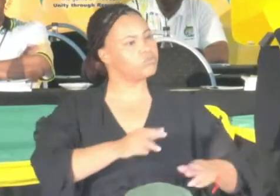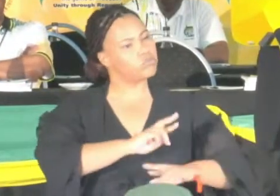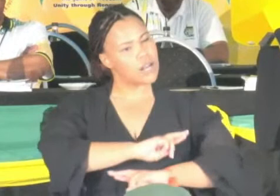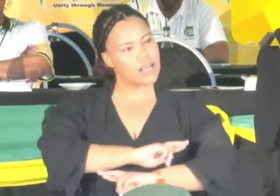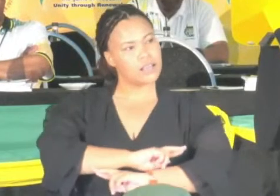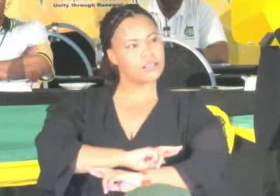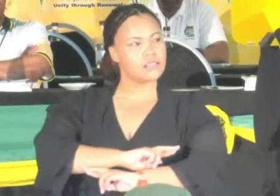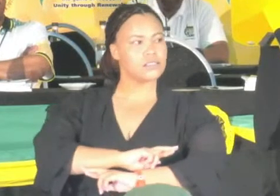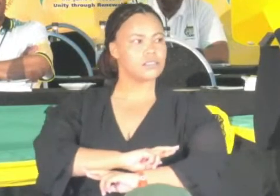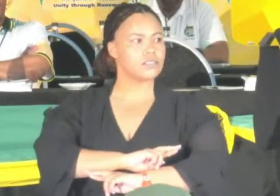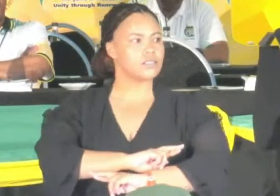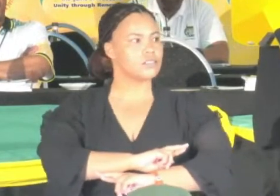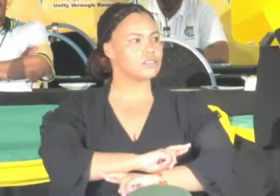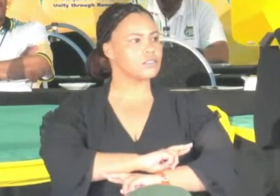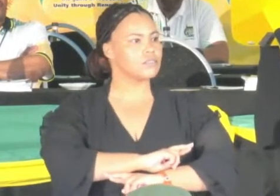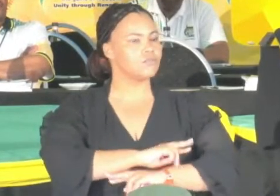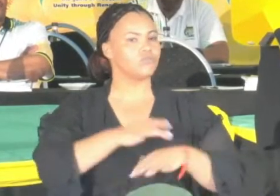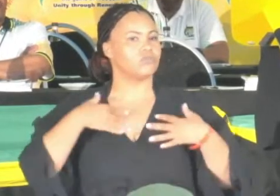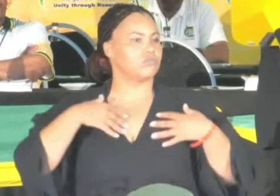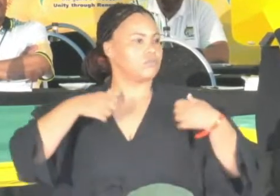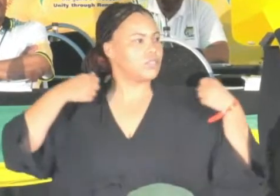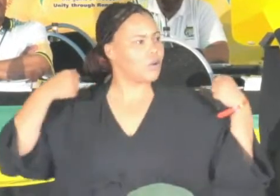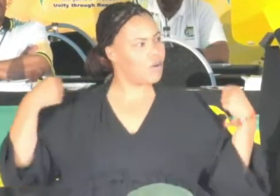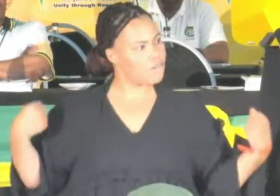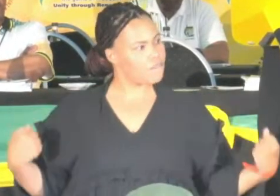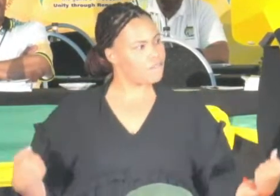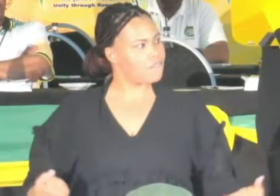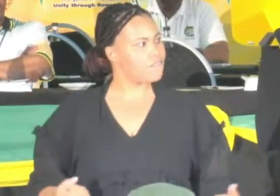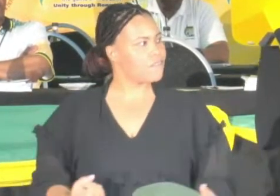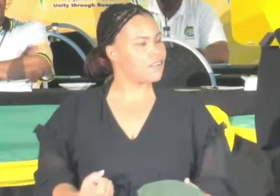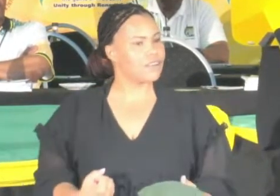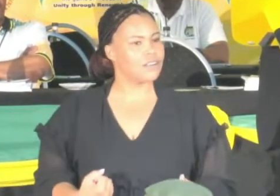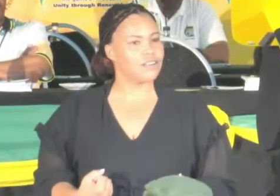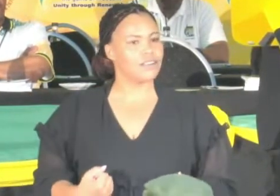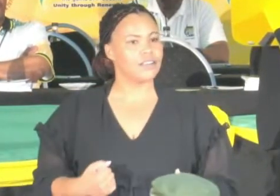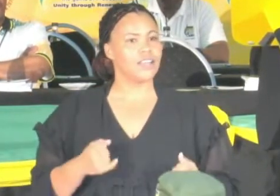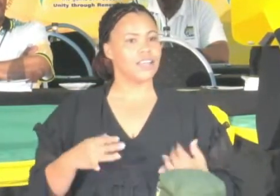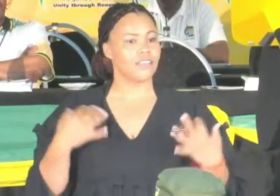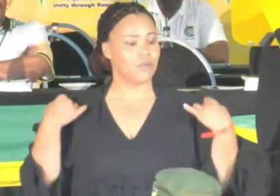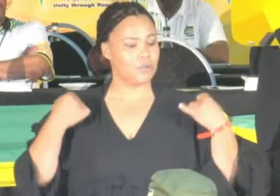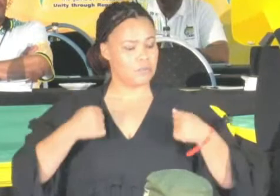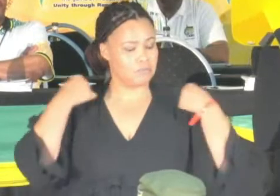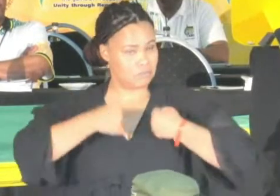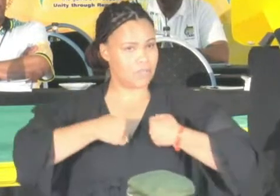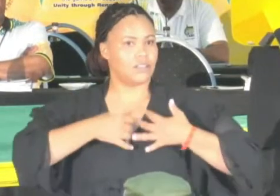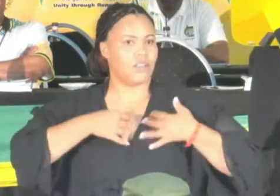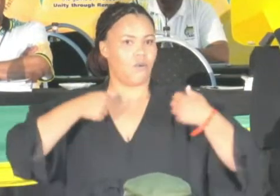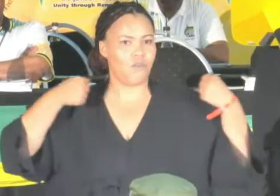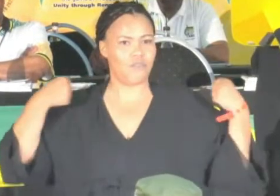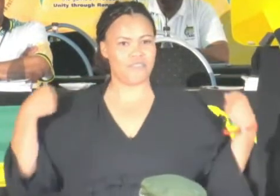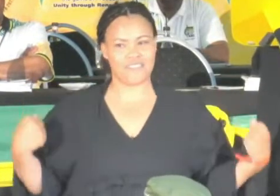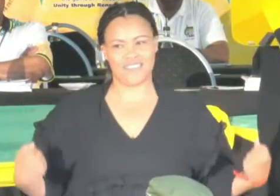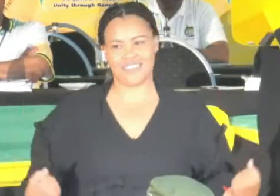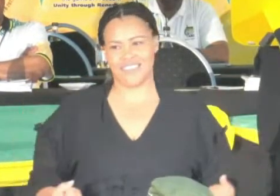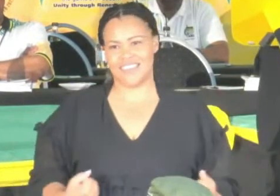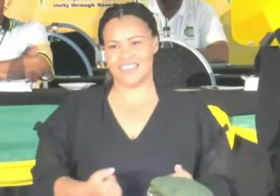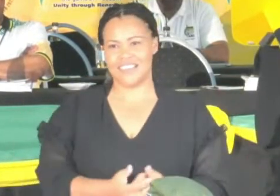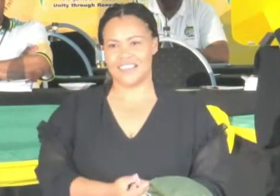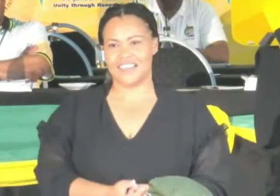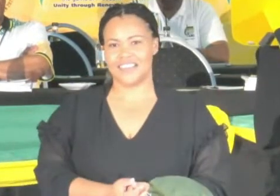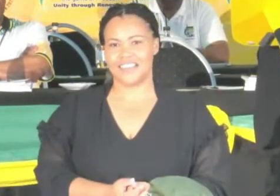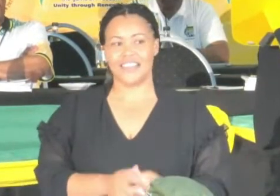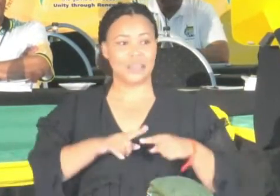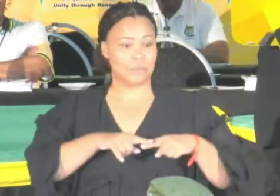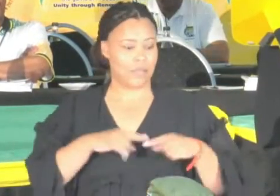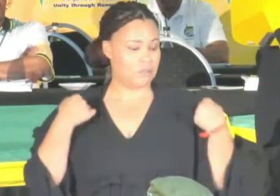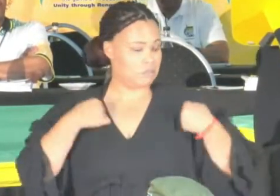Relax. Take off your jackets. Those who have coats, take off your coats. It